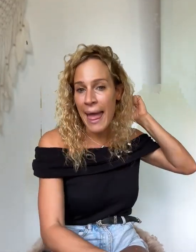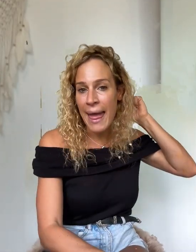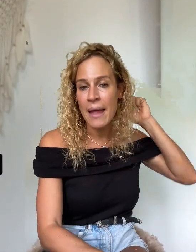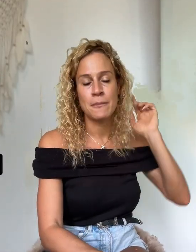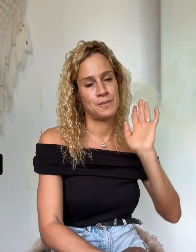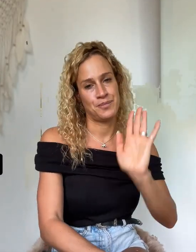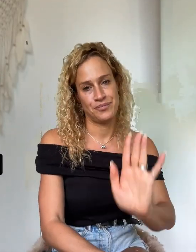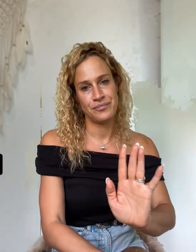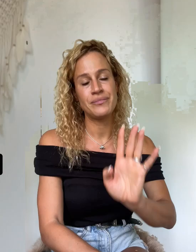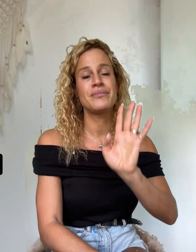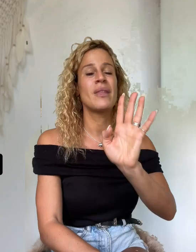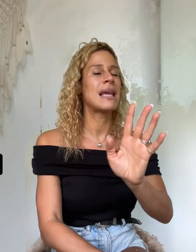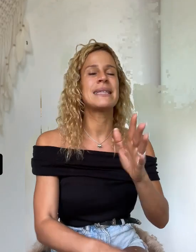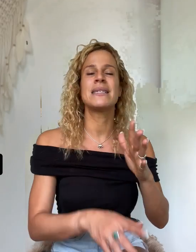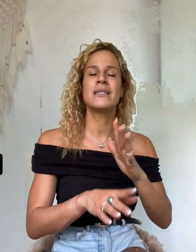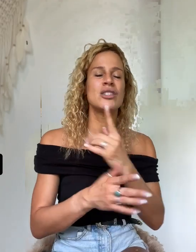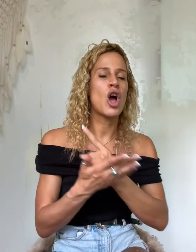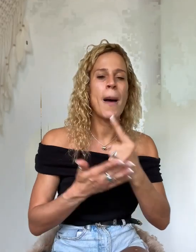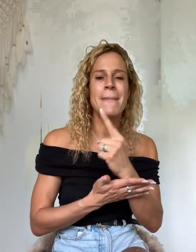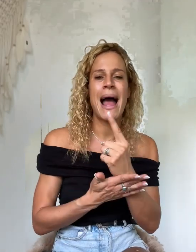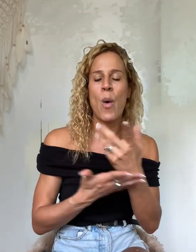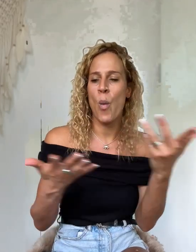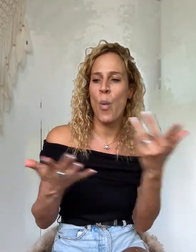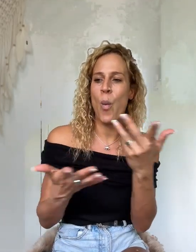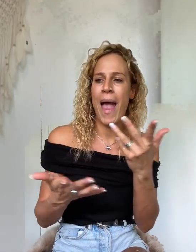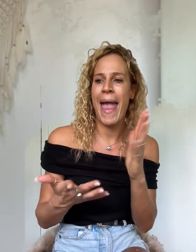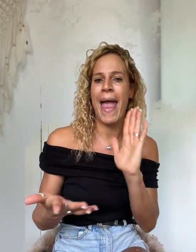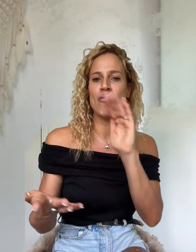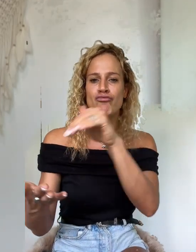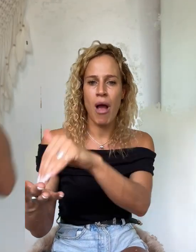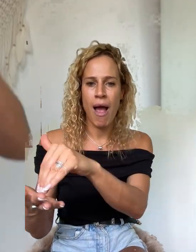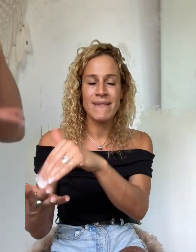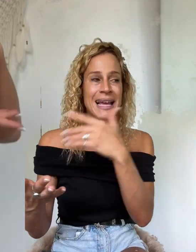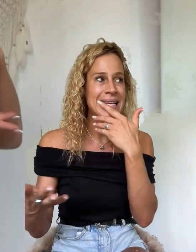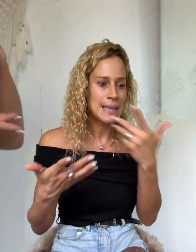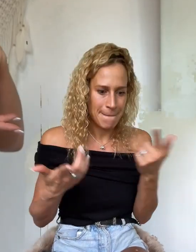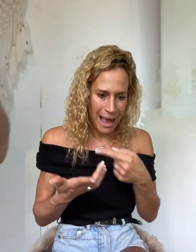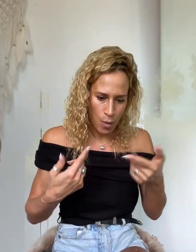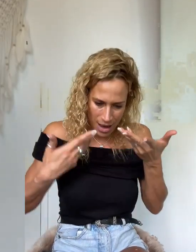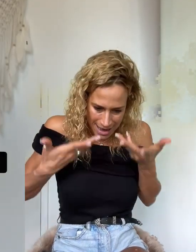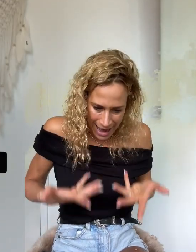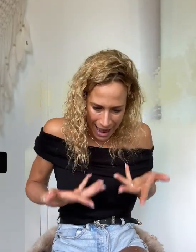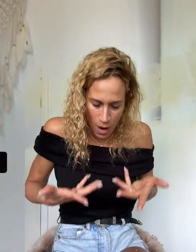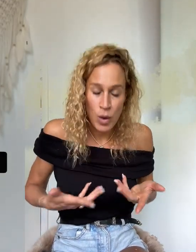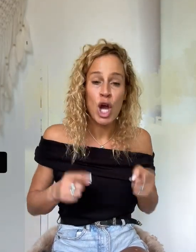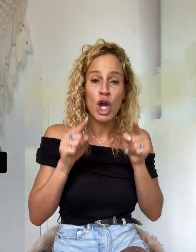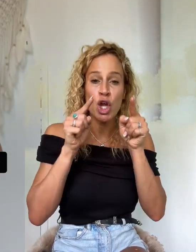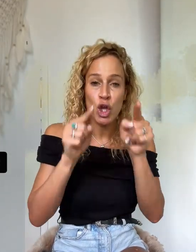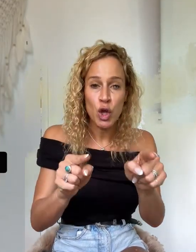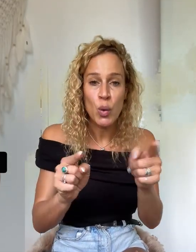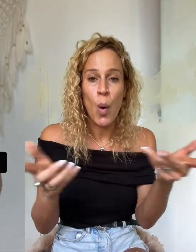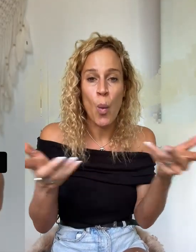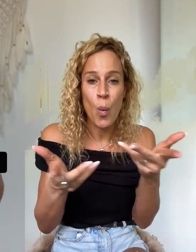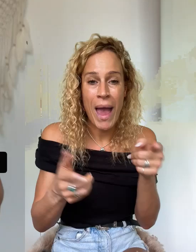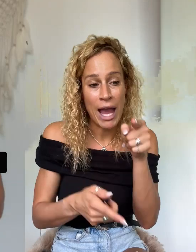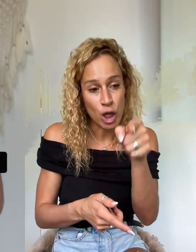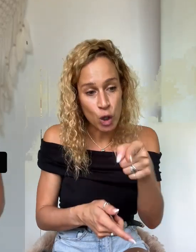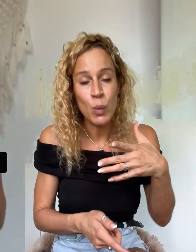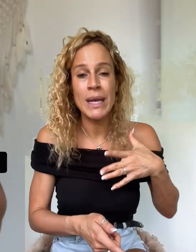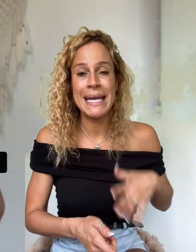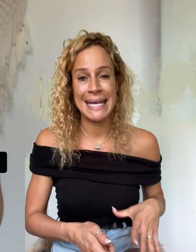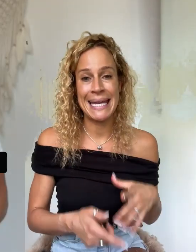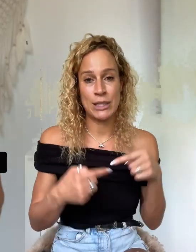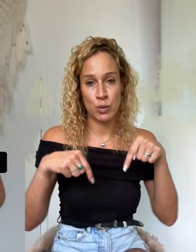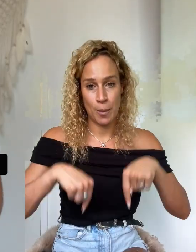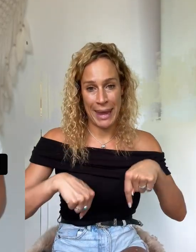you know, where we want to get to. It's about where we've been and where we are right now, and you are exactly